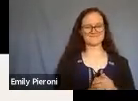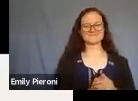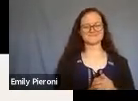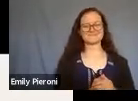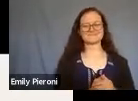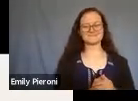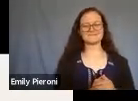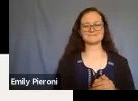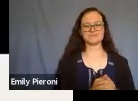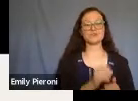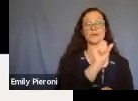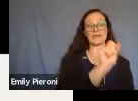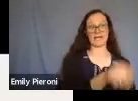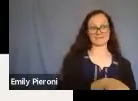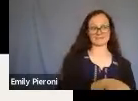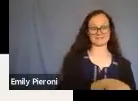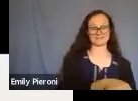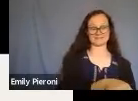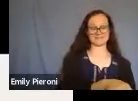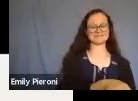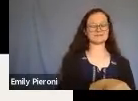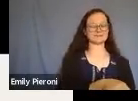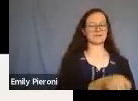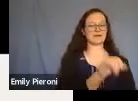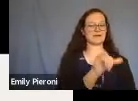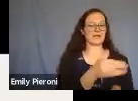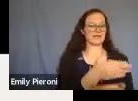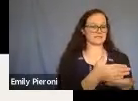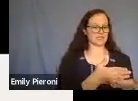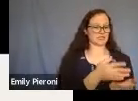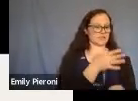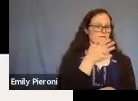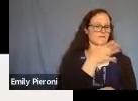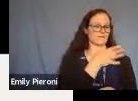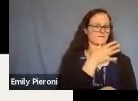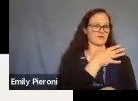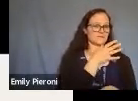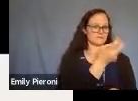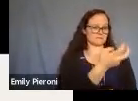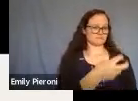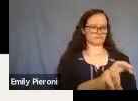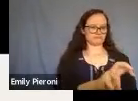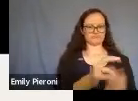So yes, that section of the farm is being transitioned over right now.